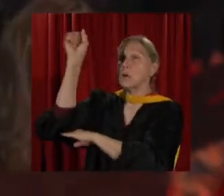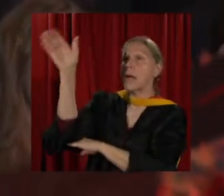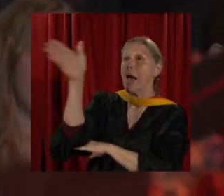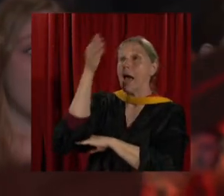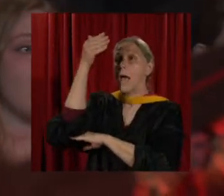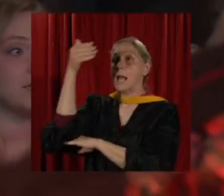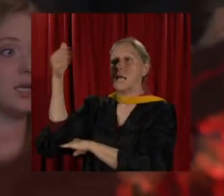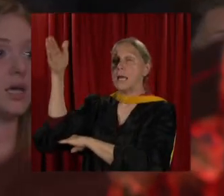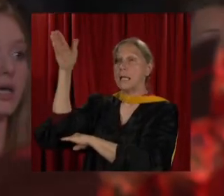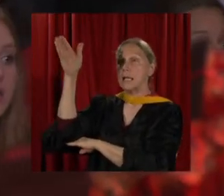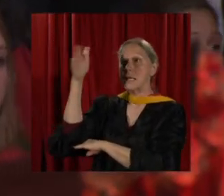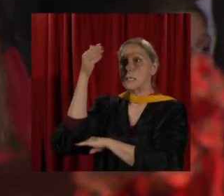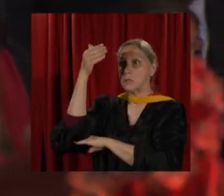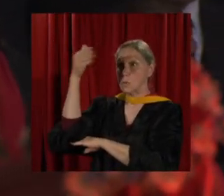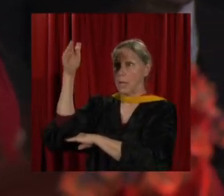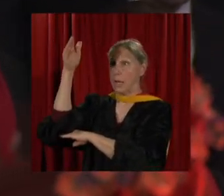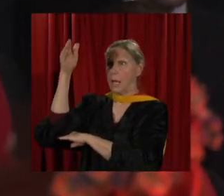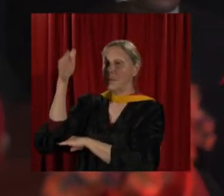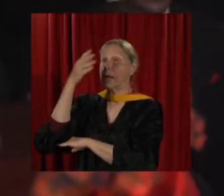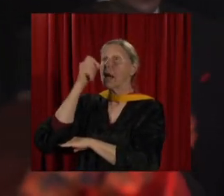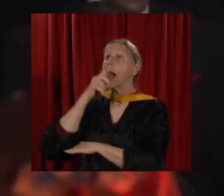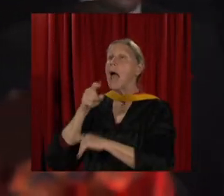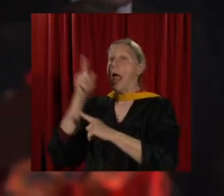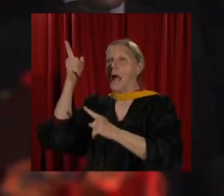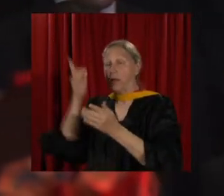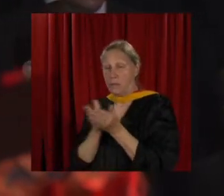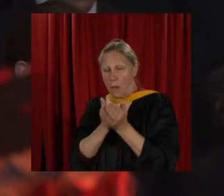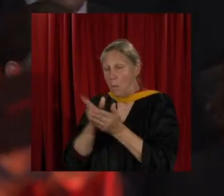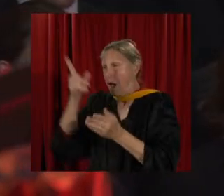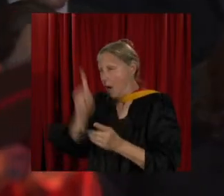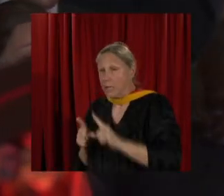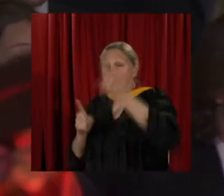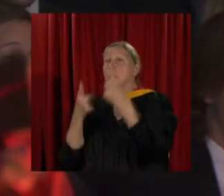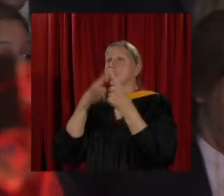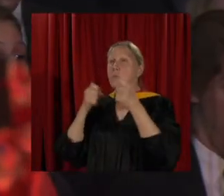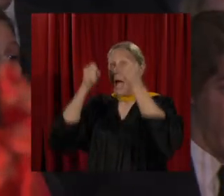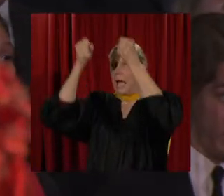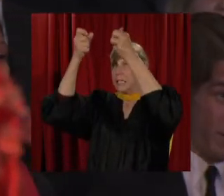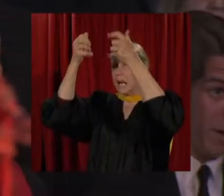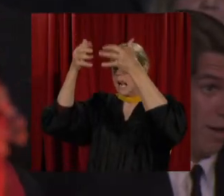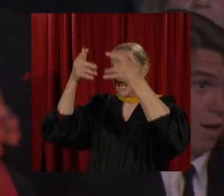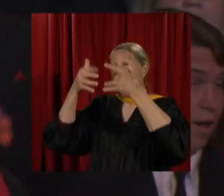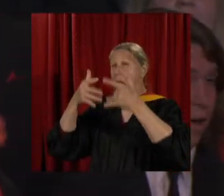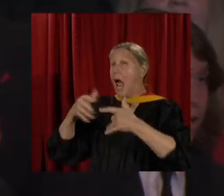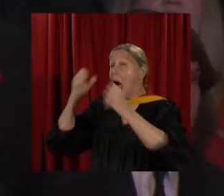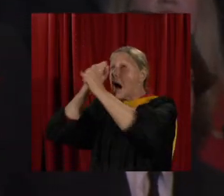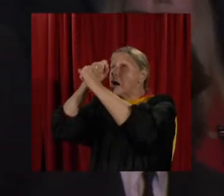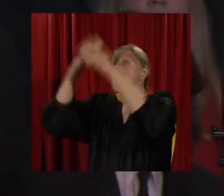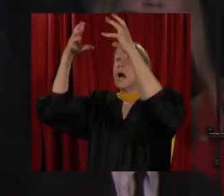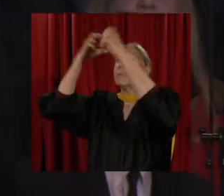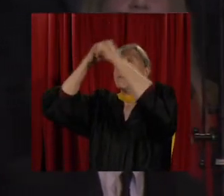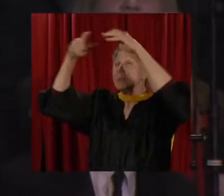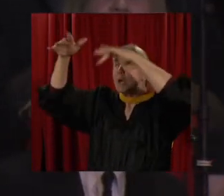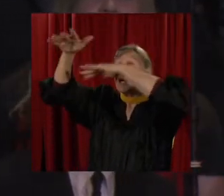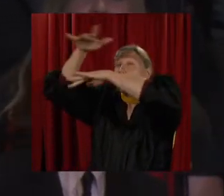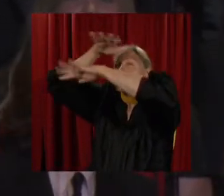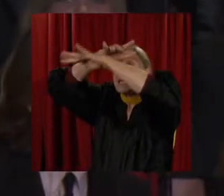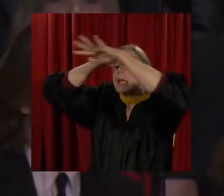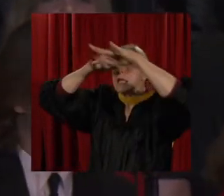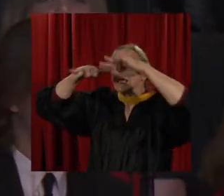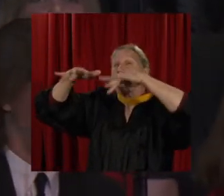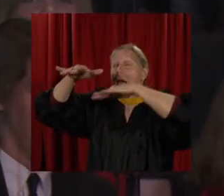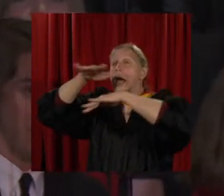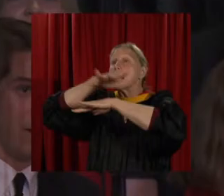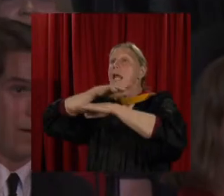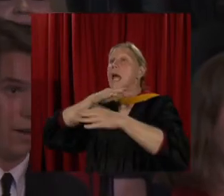so gallantly streaming, and the rocket's red glare, the bombs